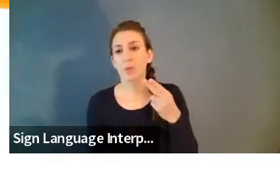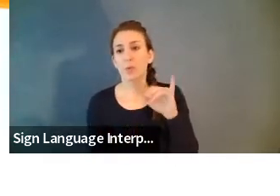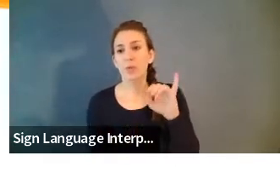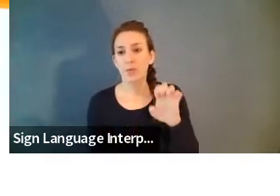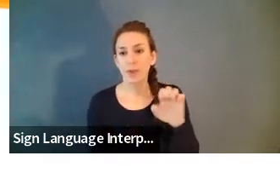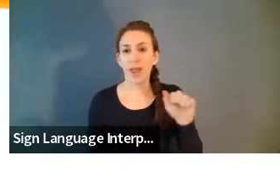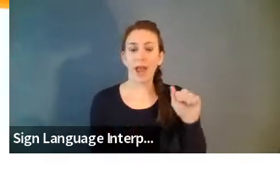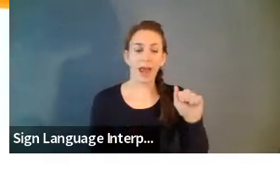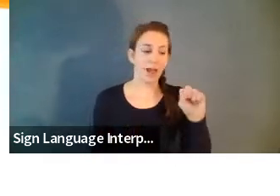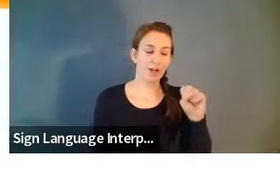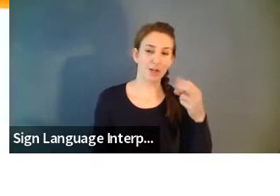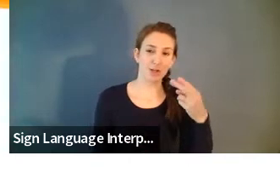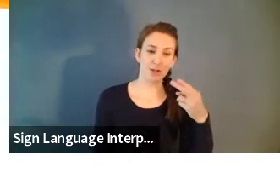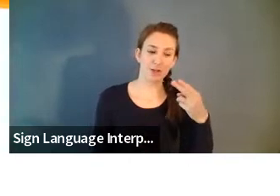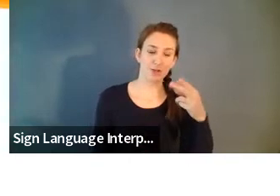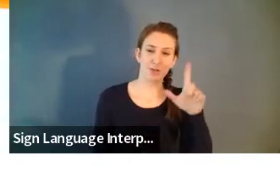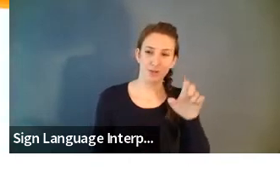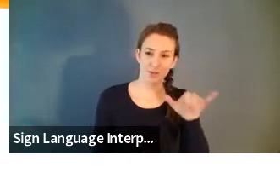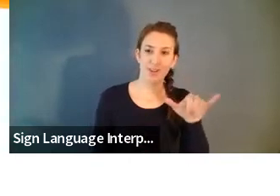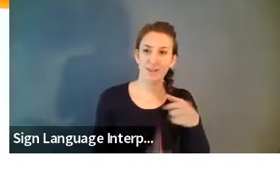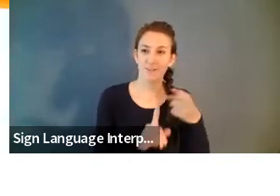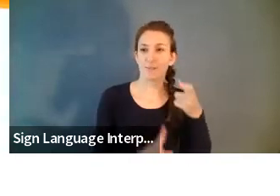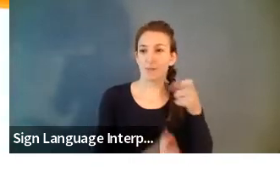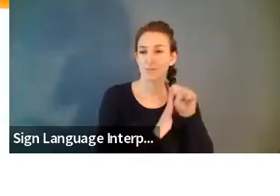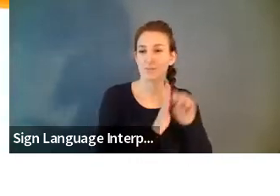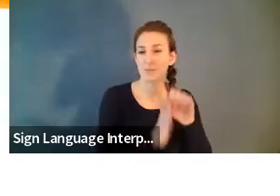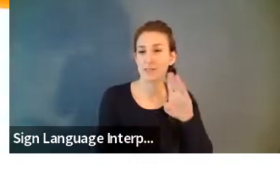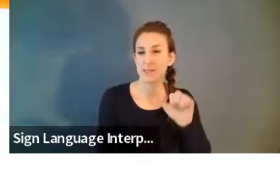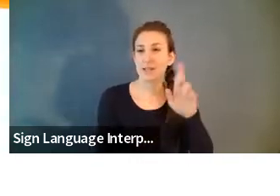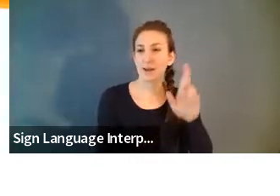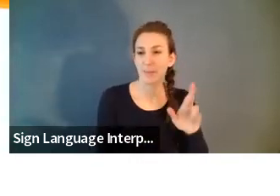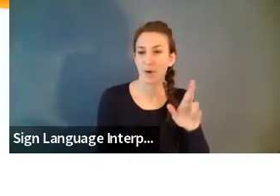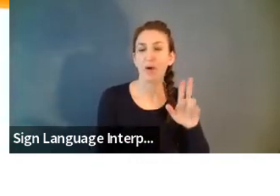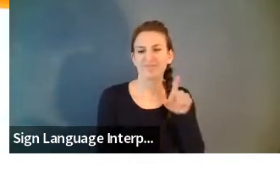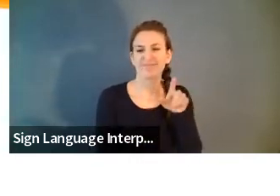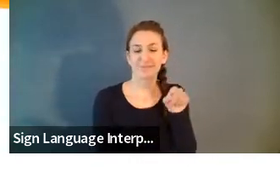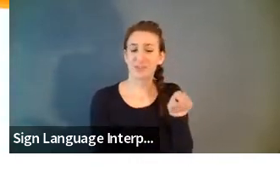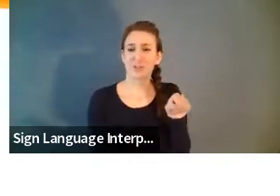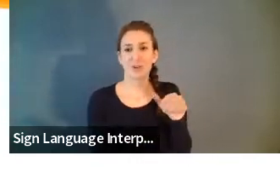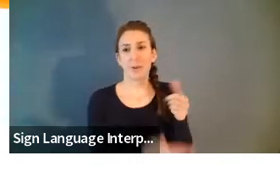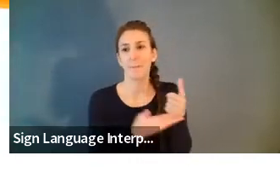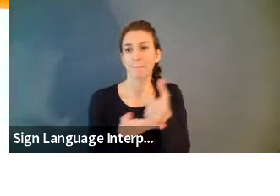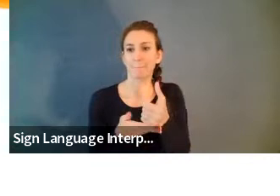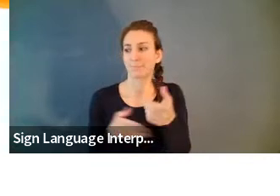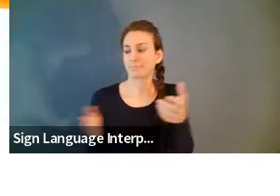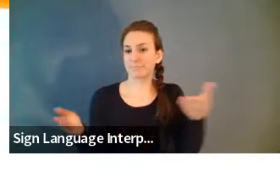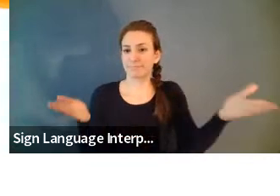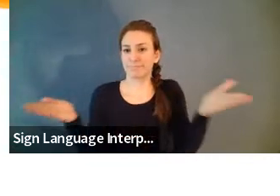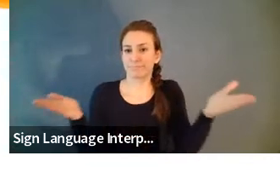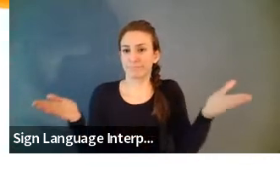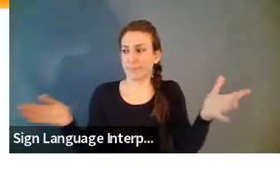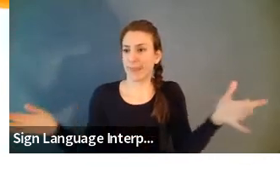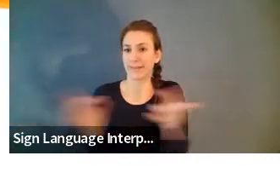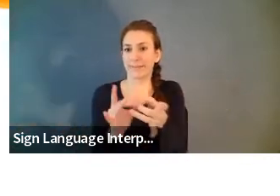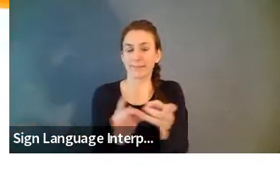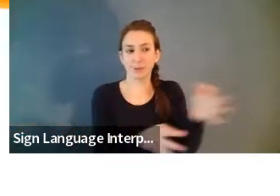Bar, who's helped connect us with some of those judges and other people locally as well as we started off. And